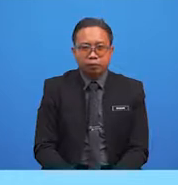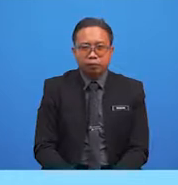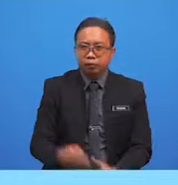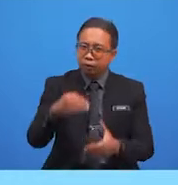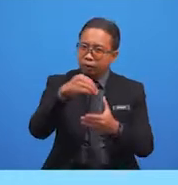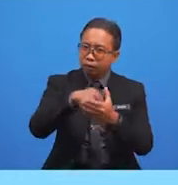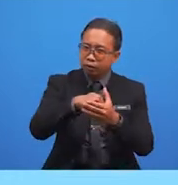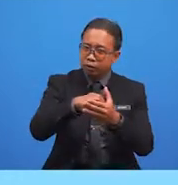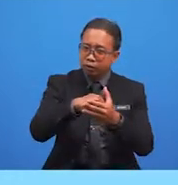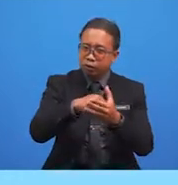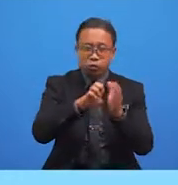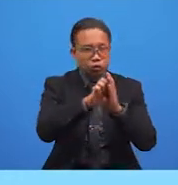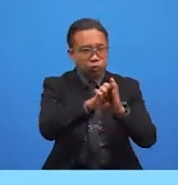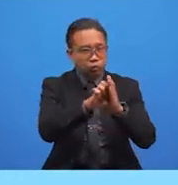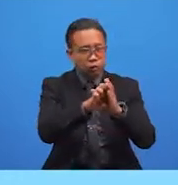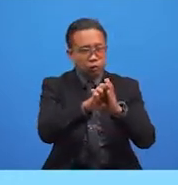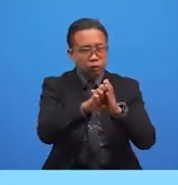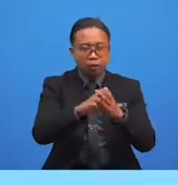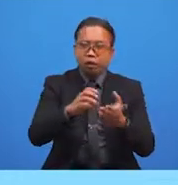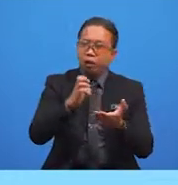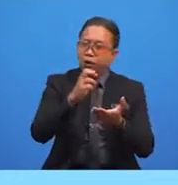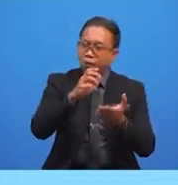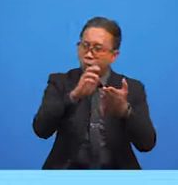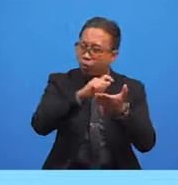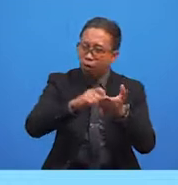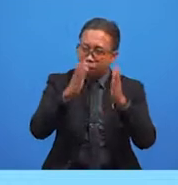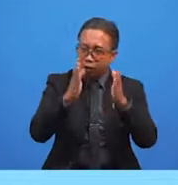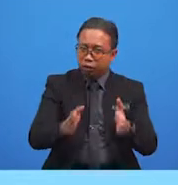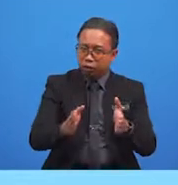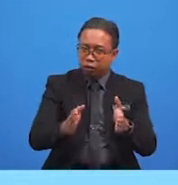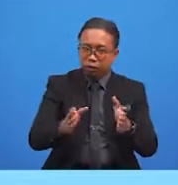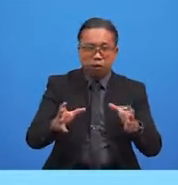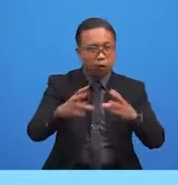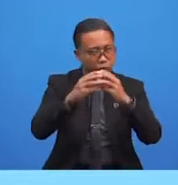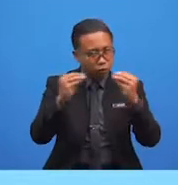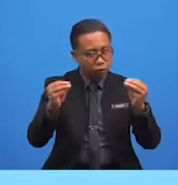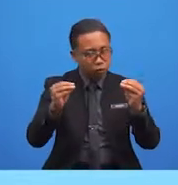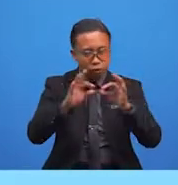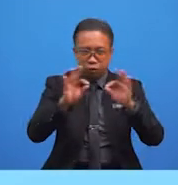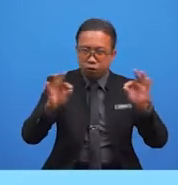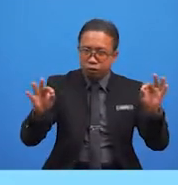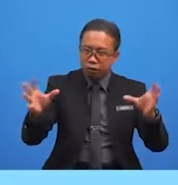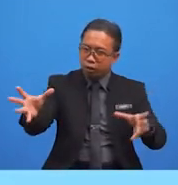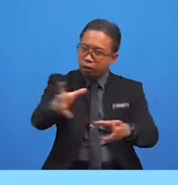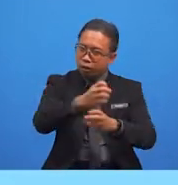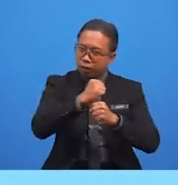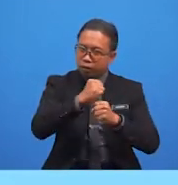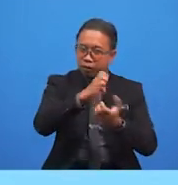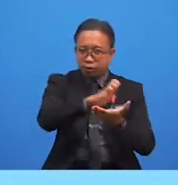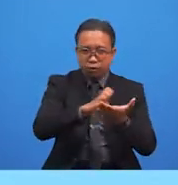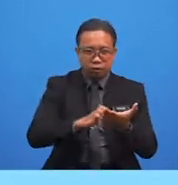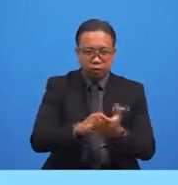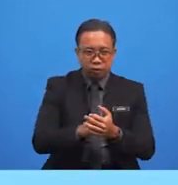In the sample, the writer uses a conclusion sentence to wrap up the essay.